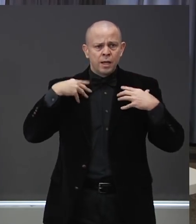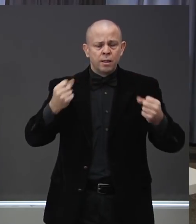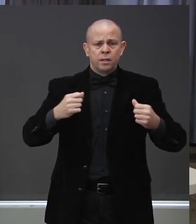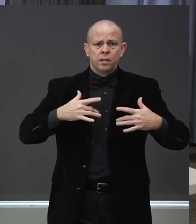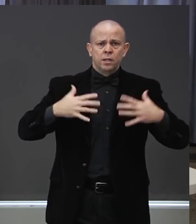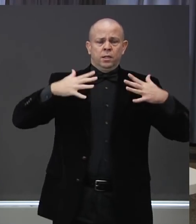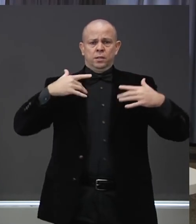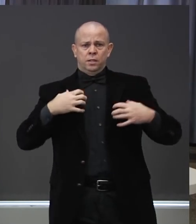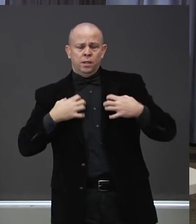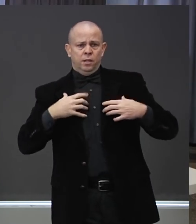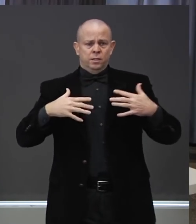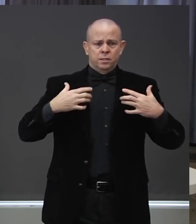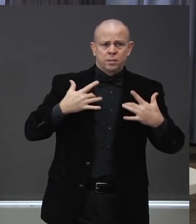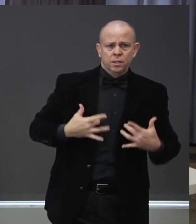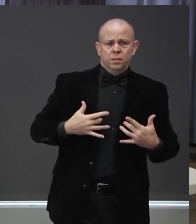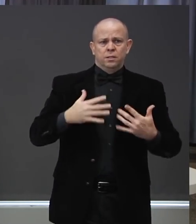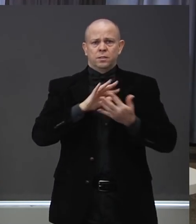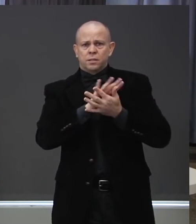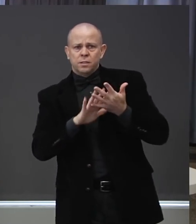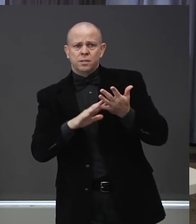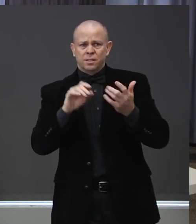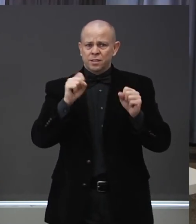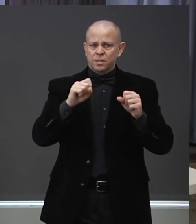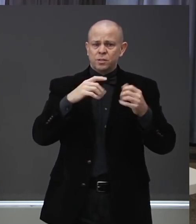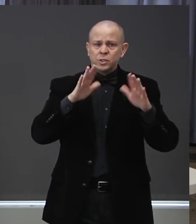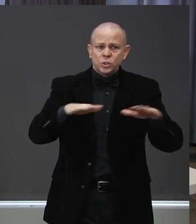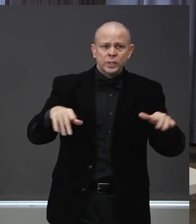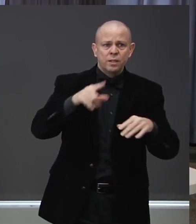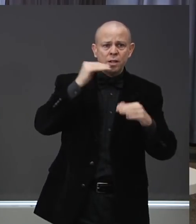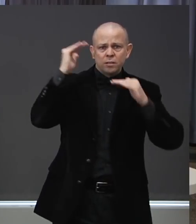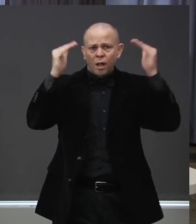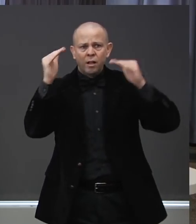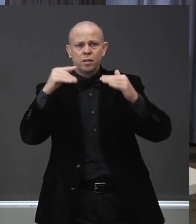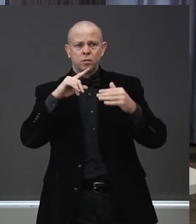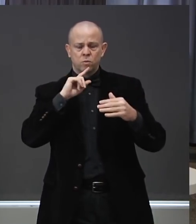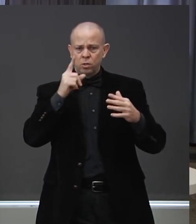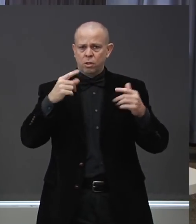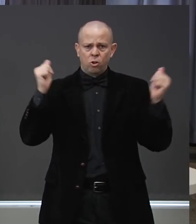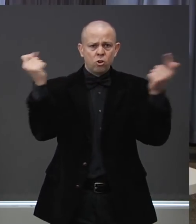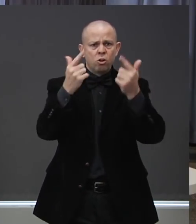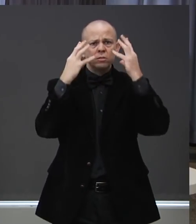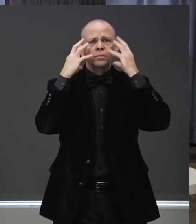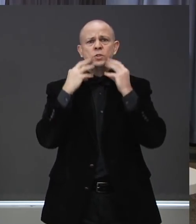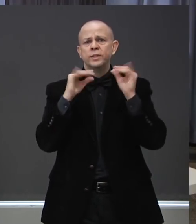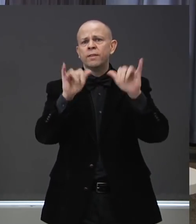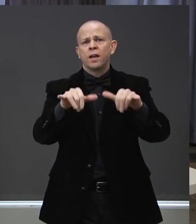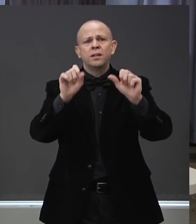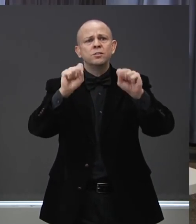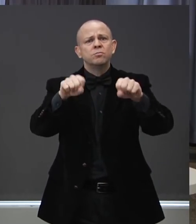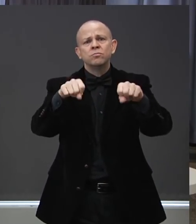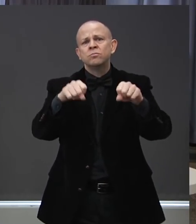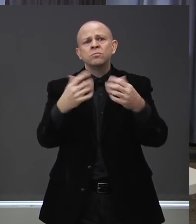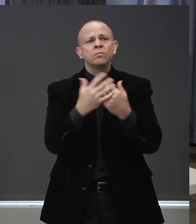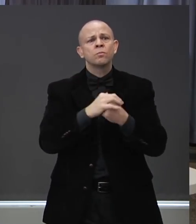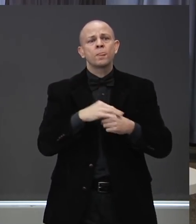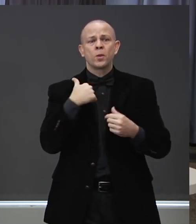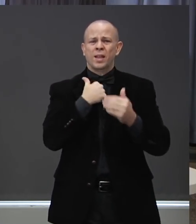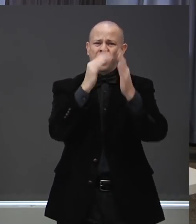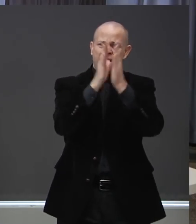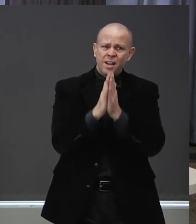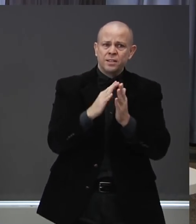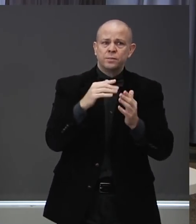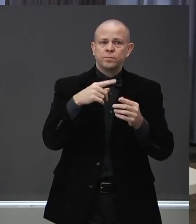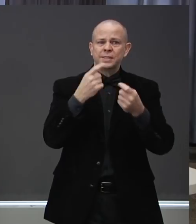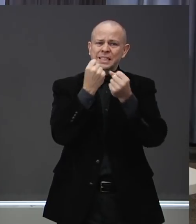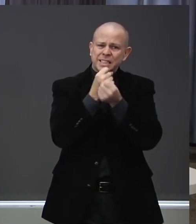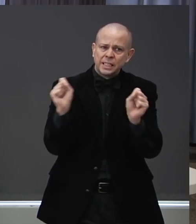many people, including children and youth, are experiencing. I would direct you to the Safe and Strong